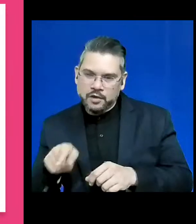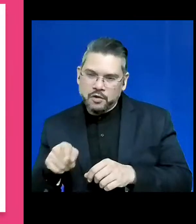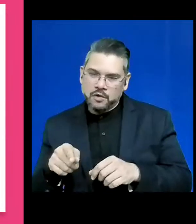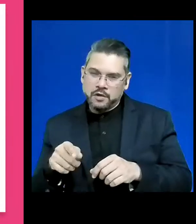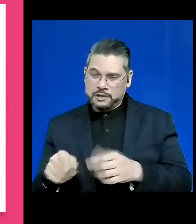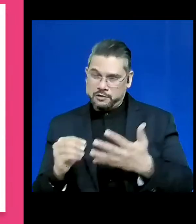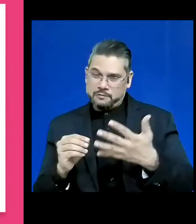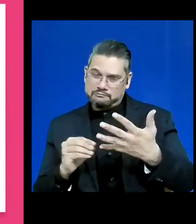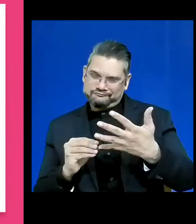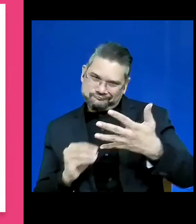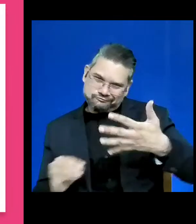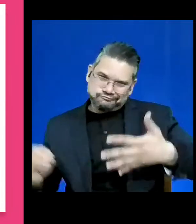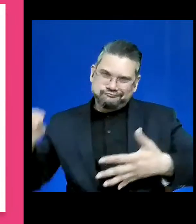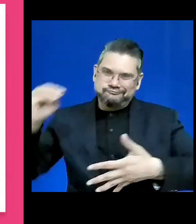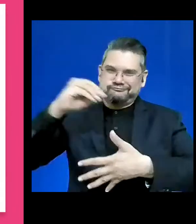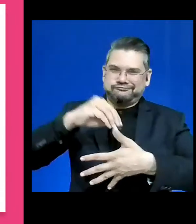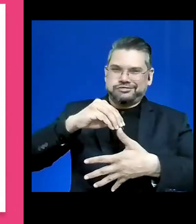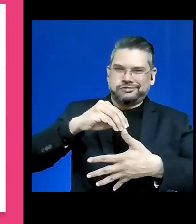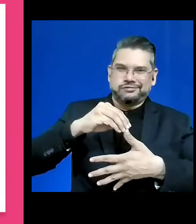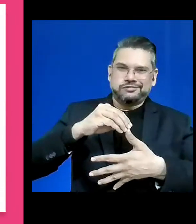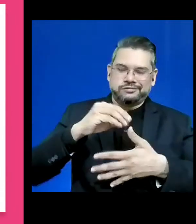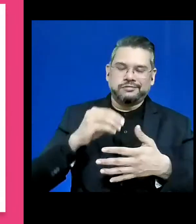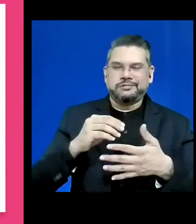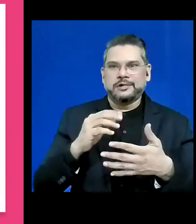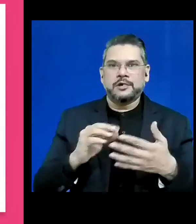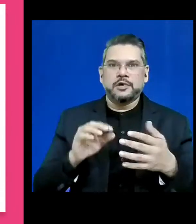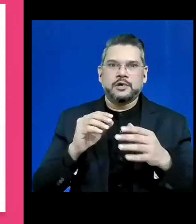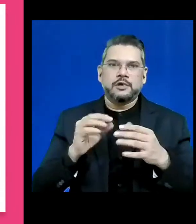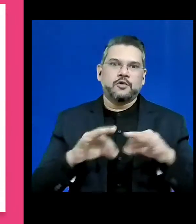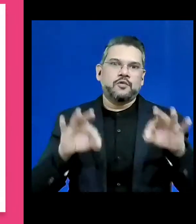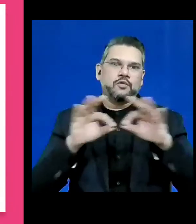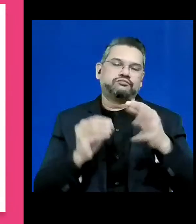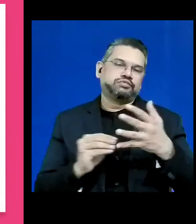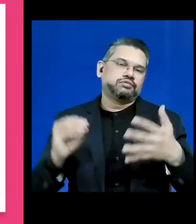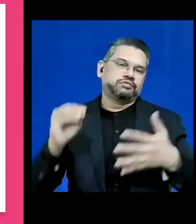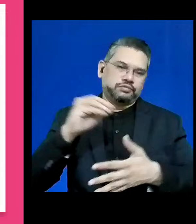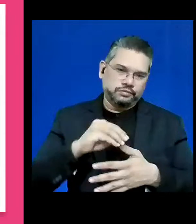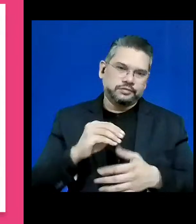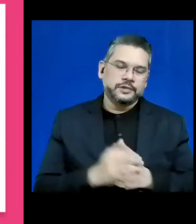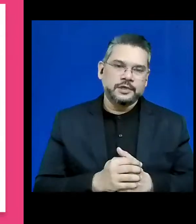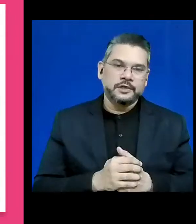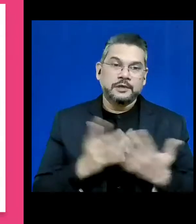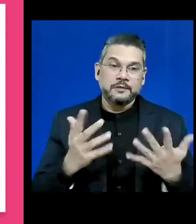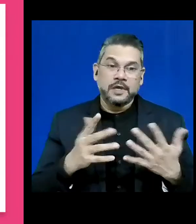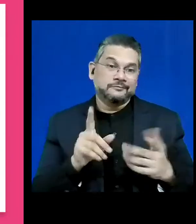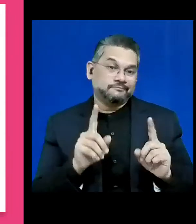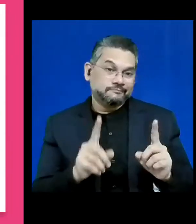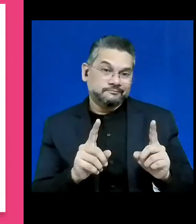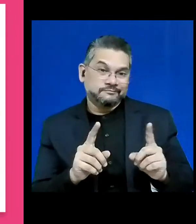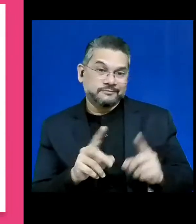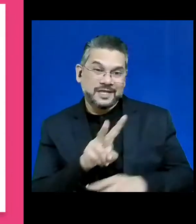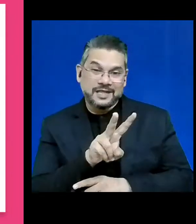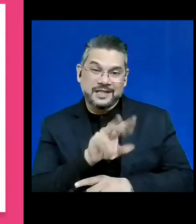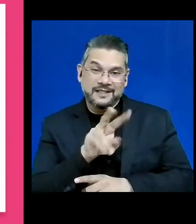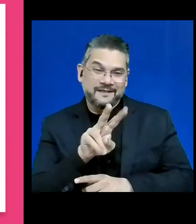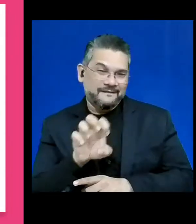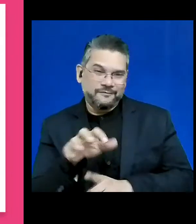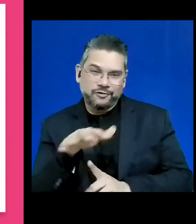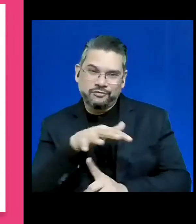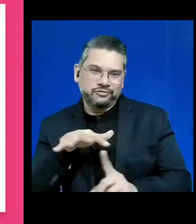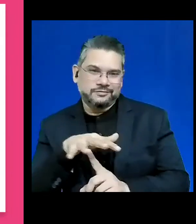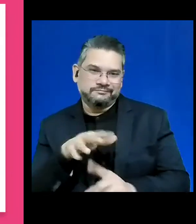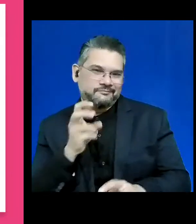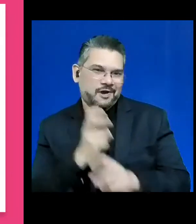it's dynamically updated on a page. Live regions, it's very difficult to control the queue. In screen readers, each screen